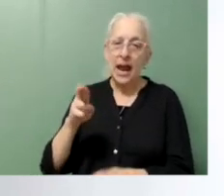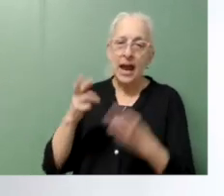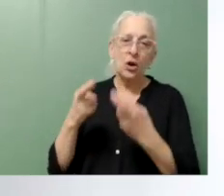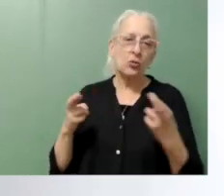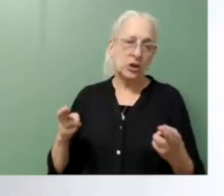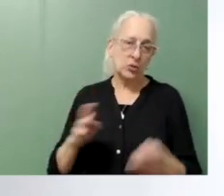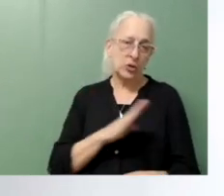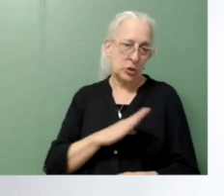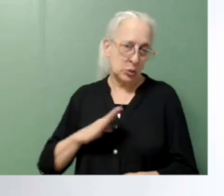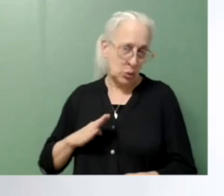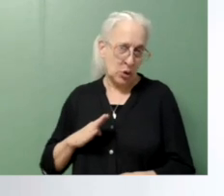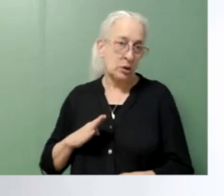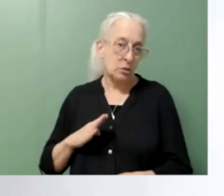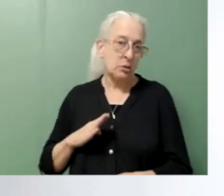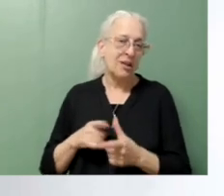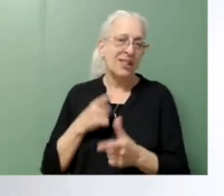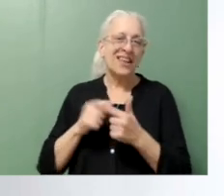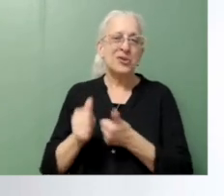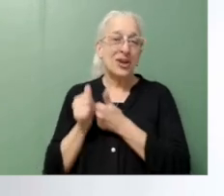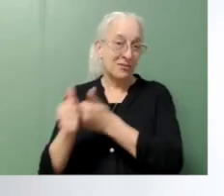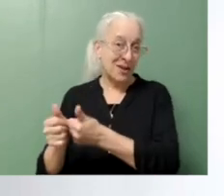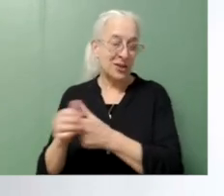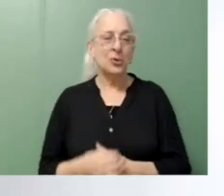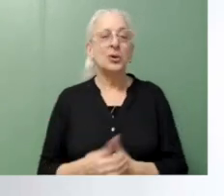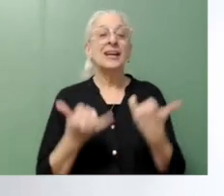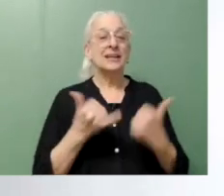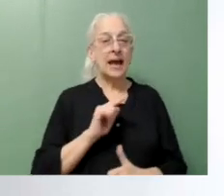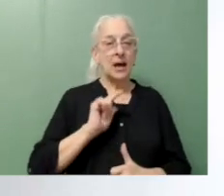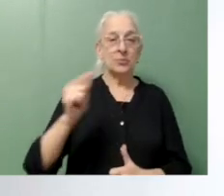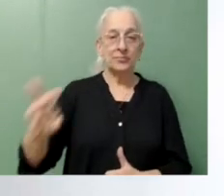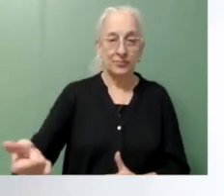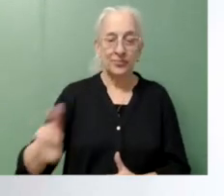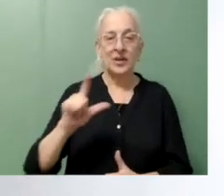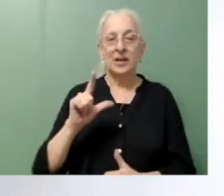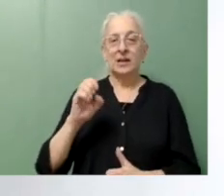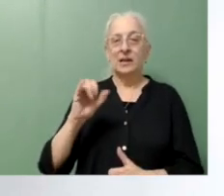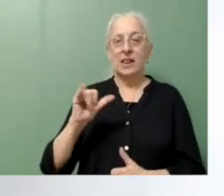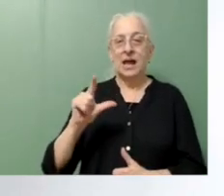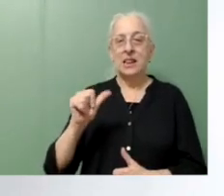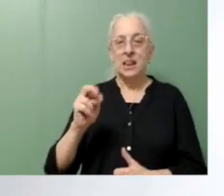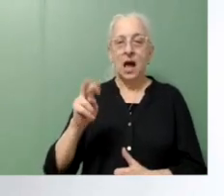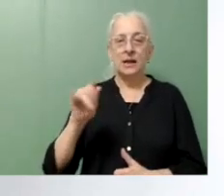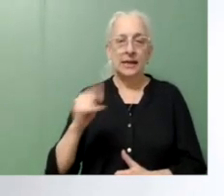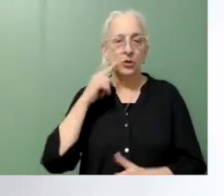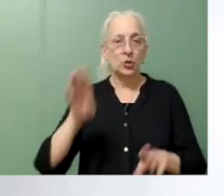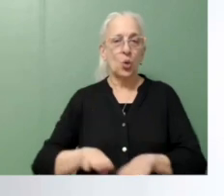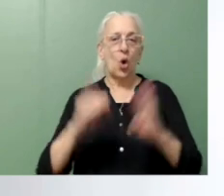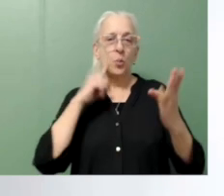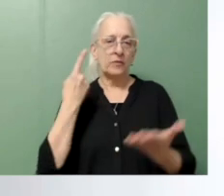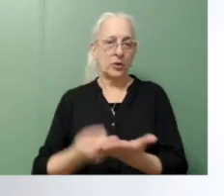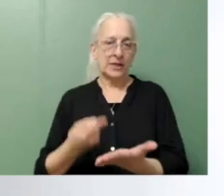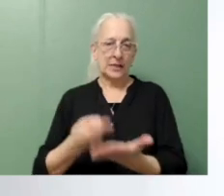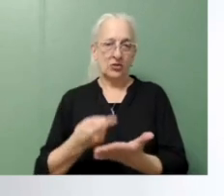in doing that. So now I'll hand things over to my colleague Leilani to open things up for